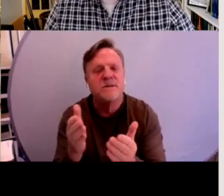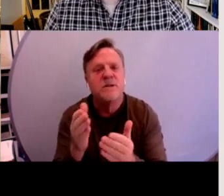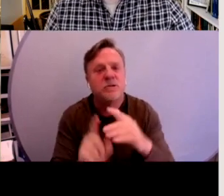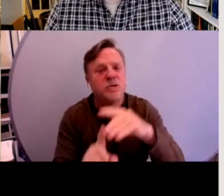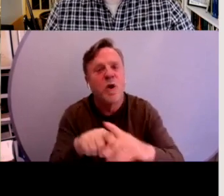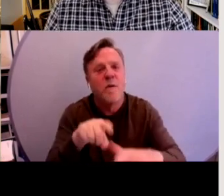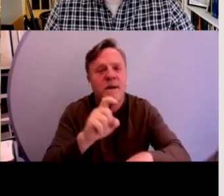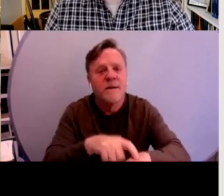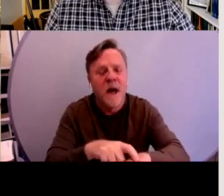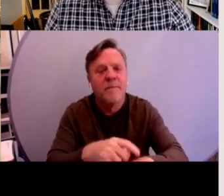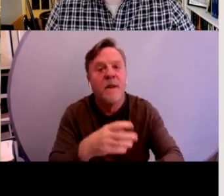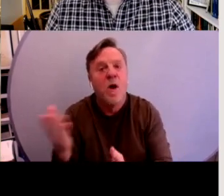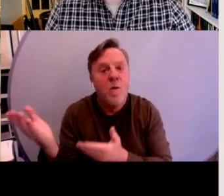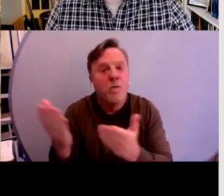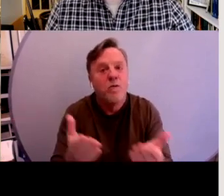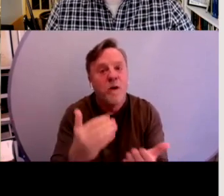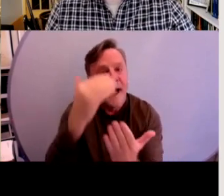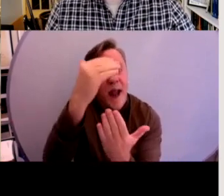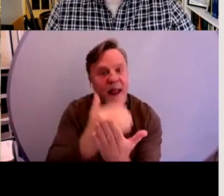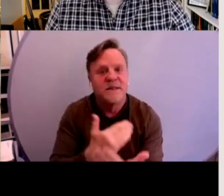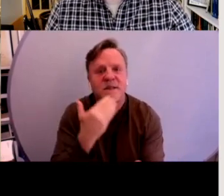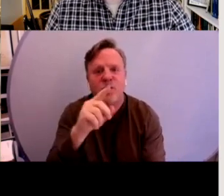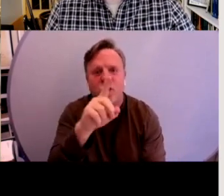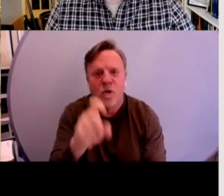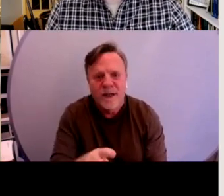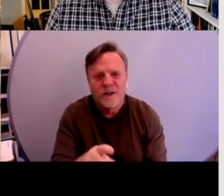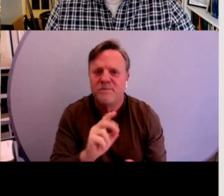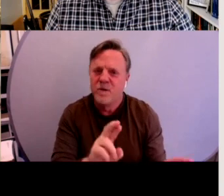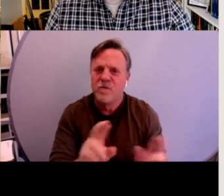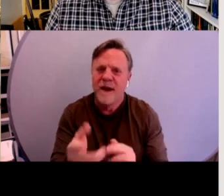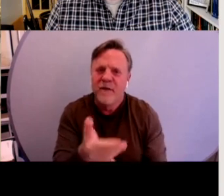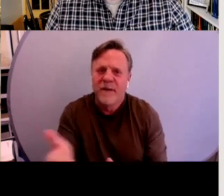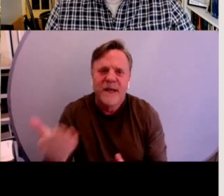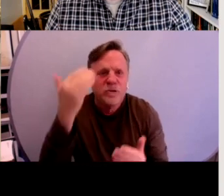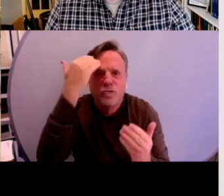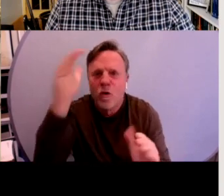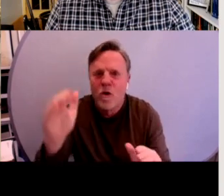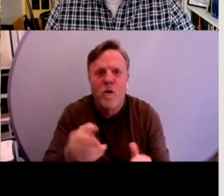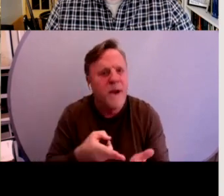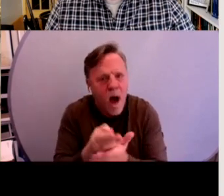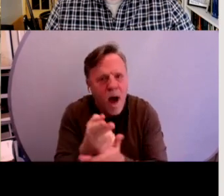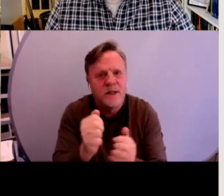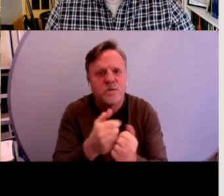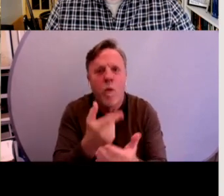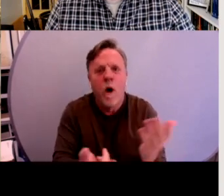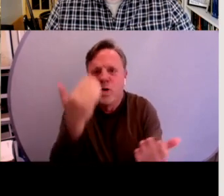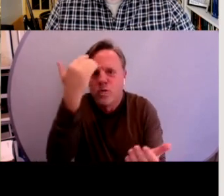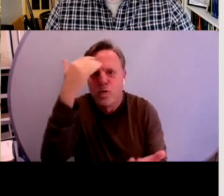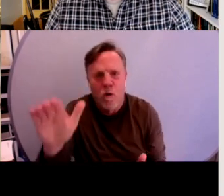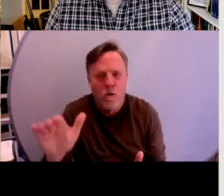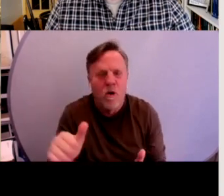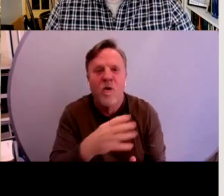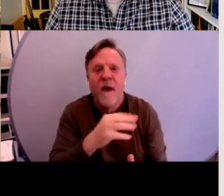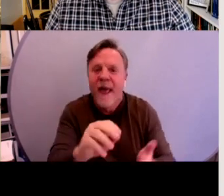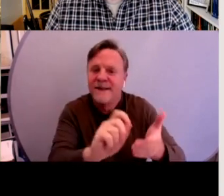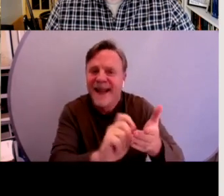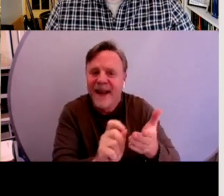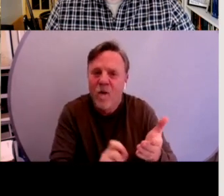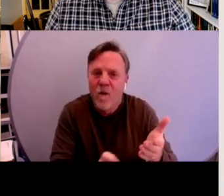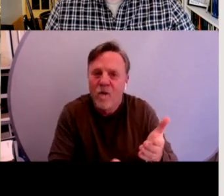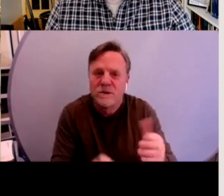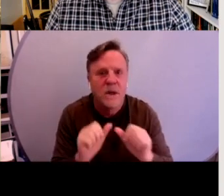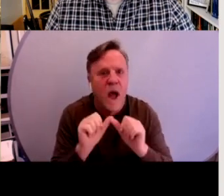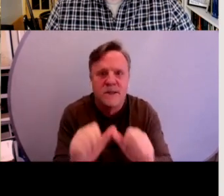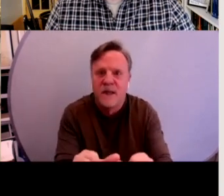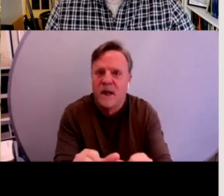good questions. Come prepared with the things you don't know and be honest about what you don't know. And take notes